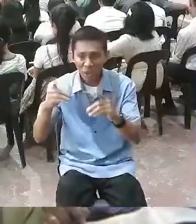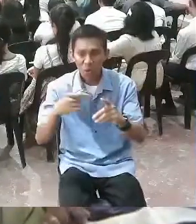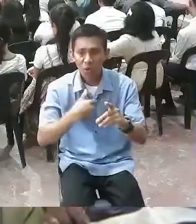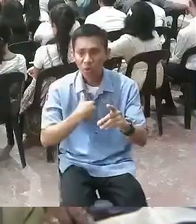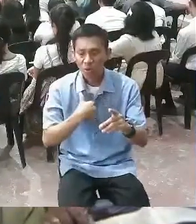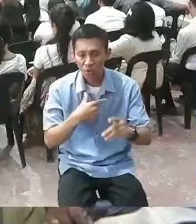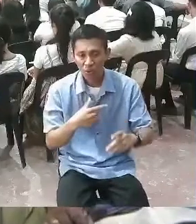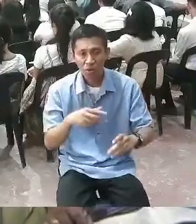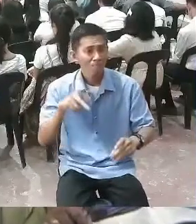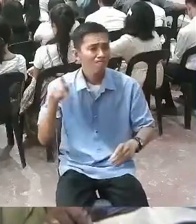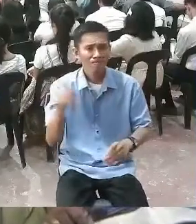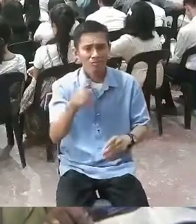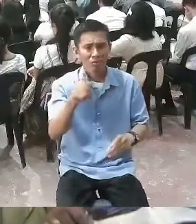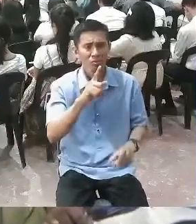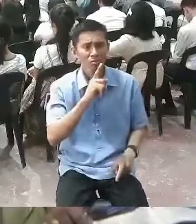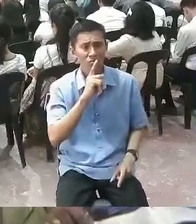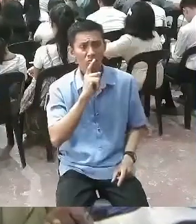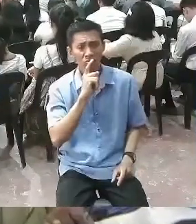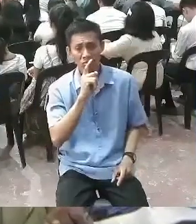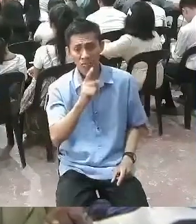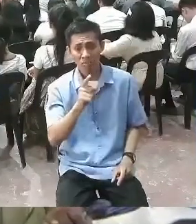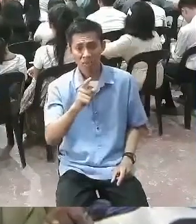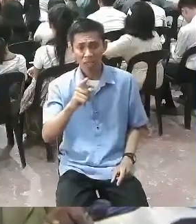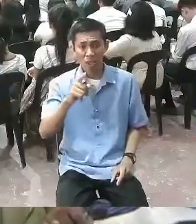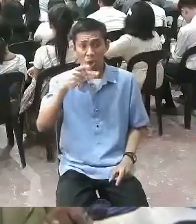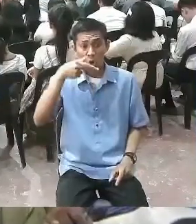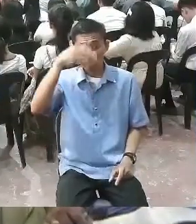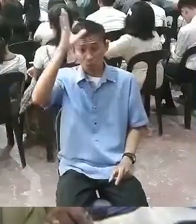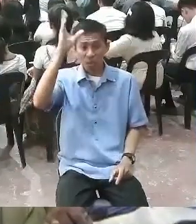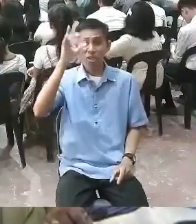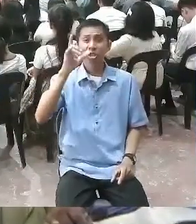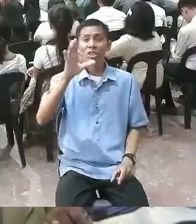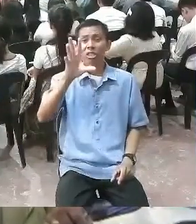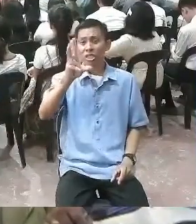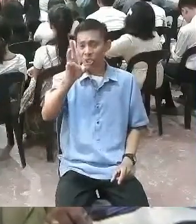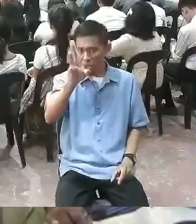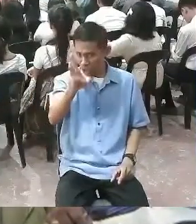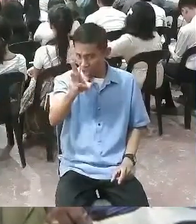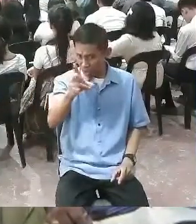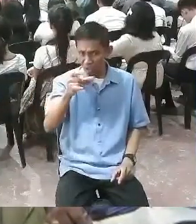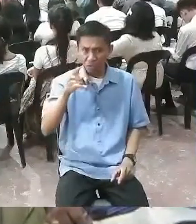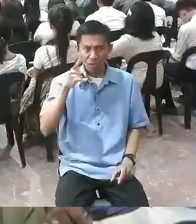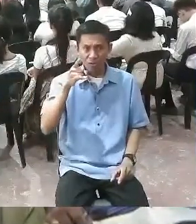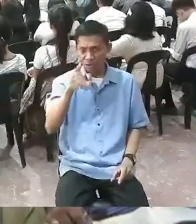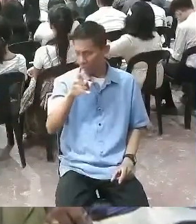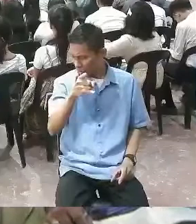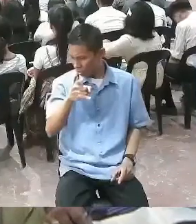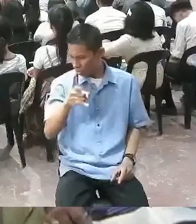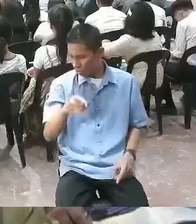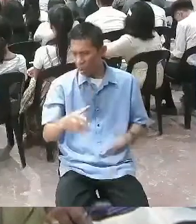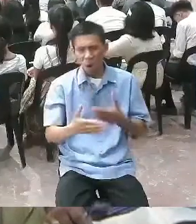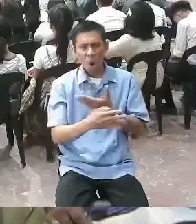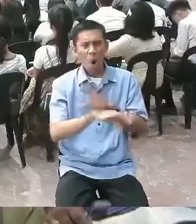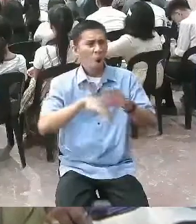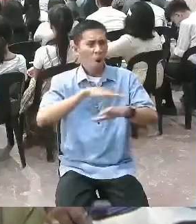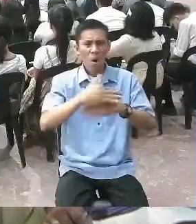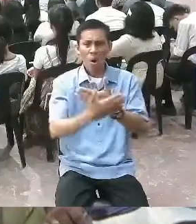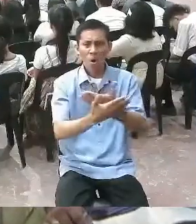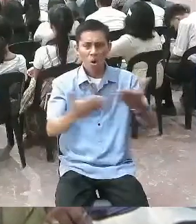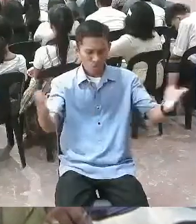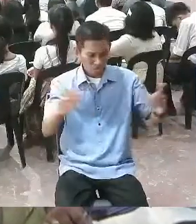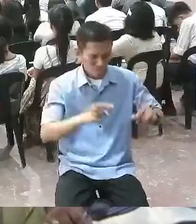that. Read it yourself, Romans chapter 7. He said, oh, wretched man that I am, who